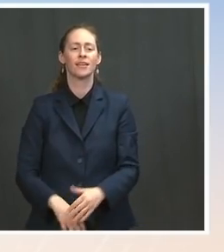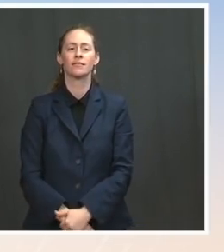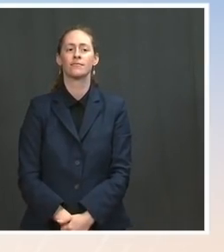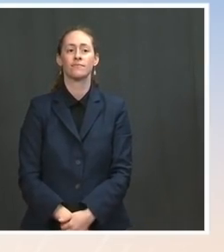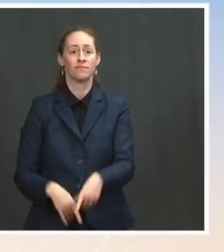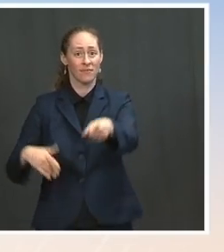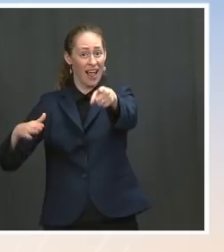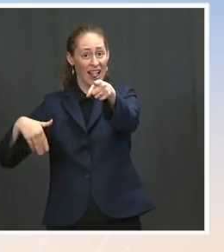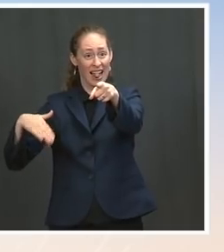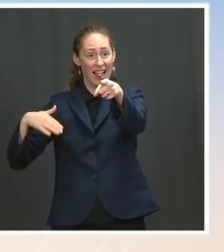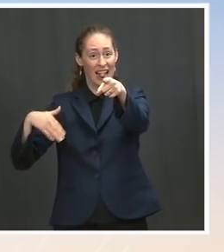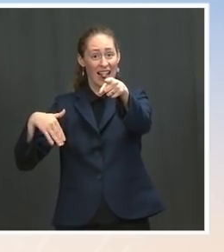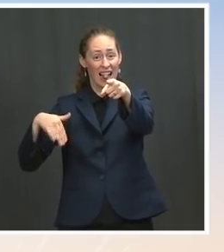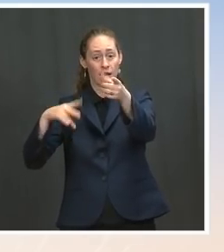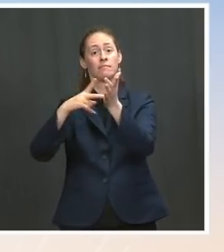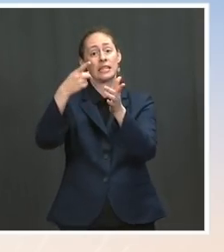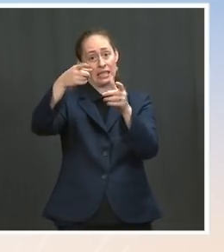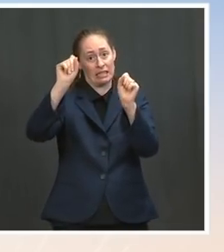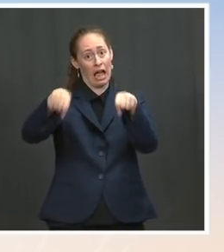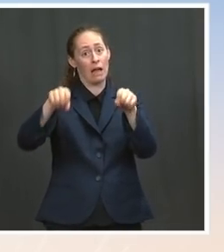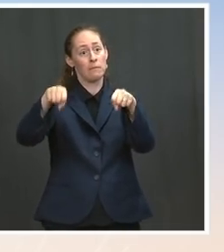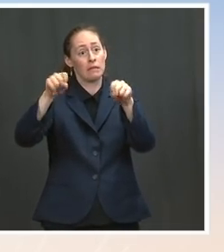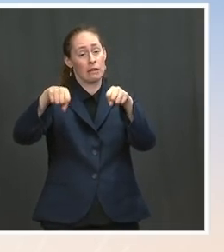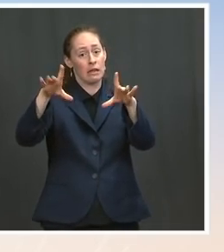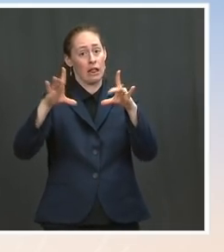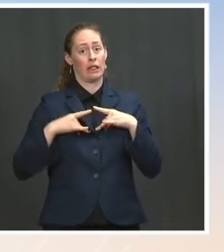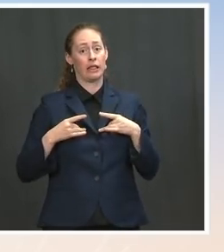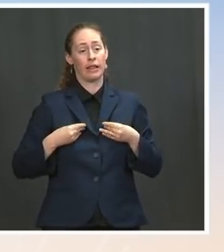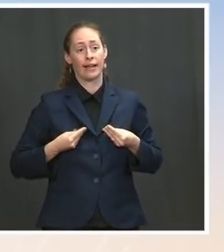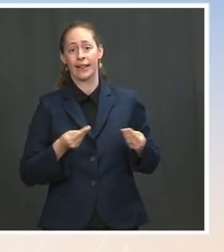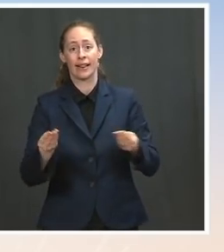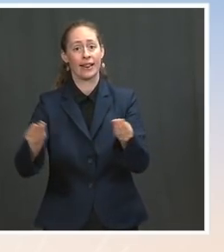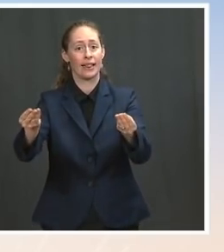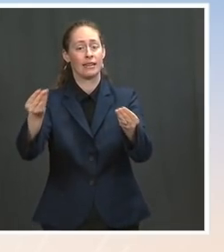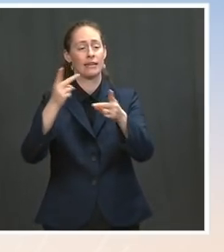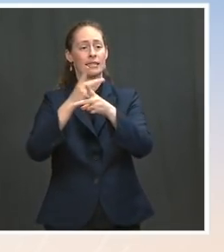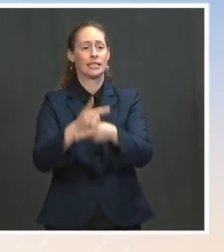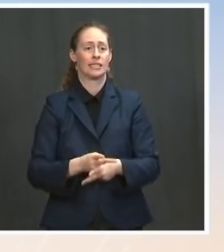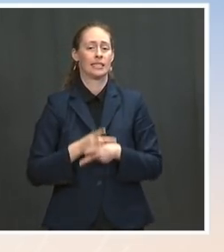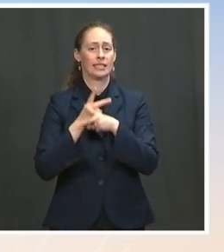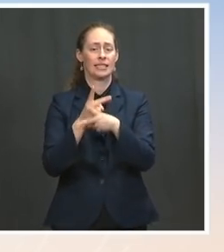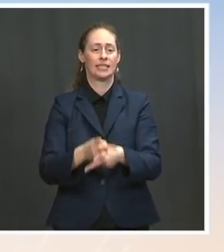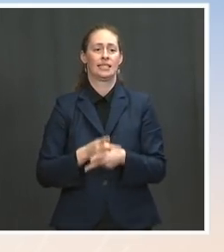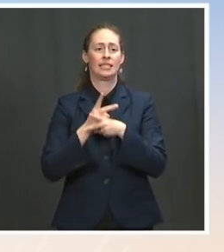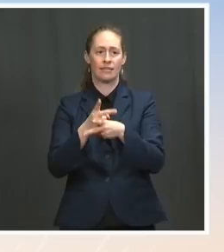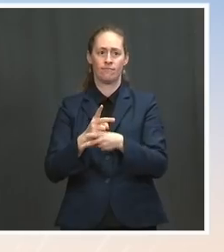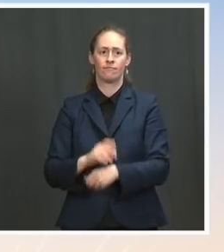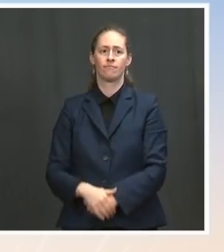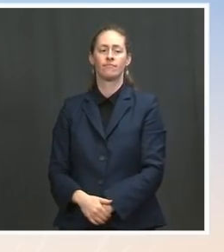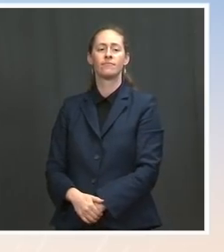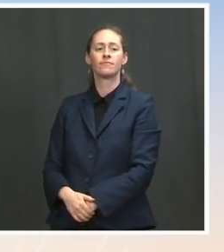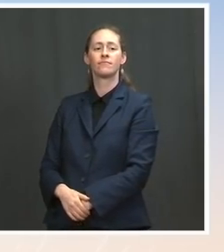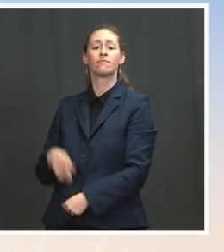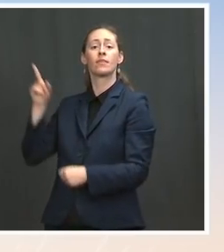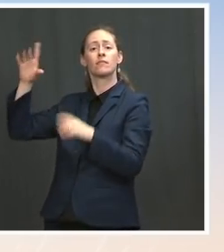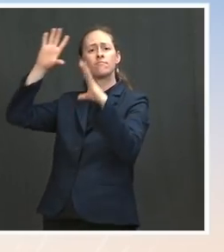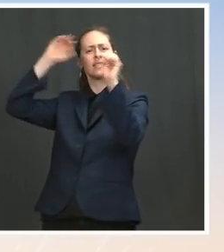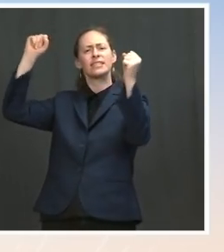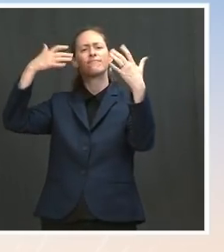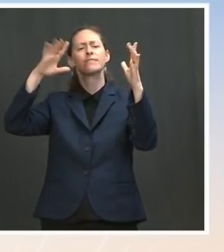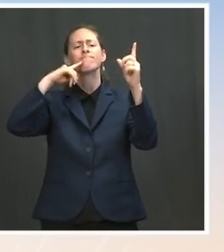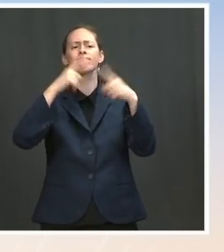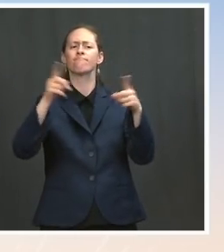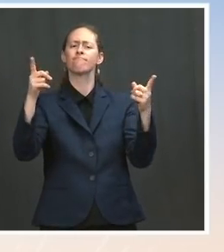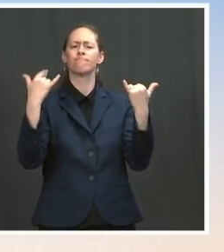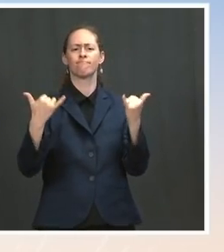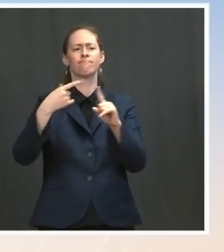someone else. So today, the president will announce the launch of a month of action to mobilize an All of America sprint to get more